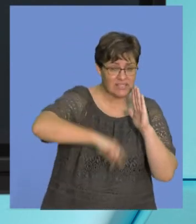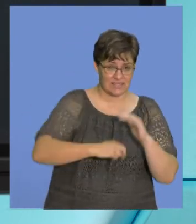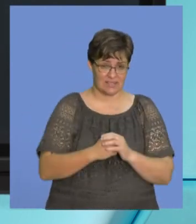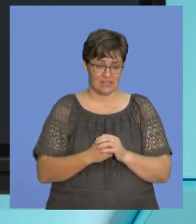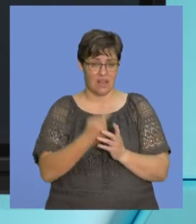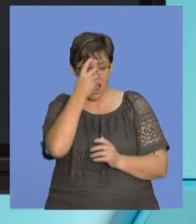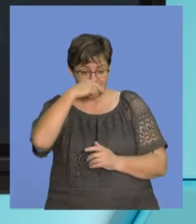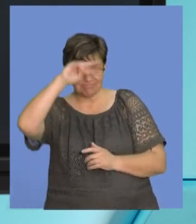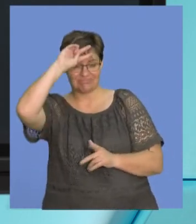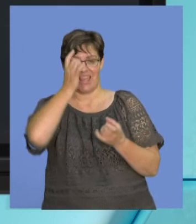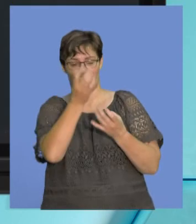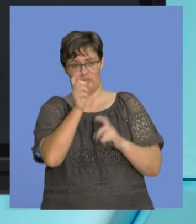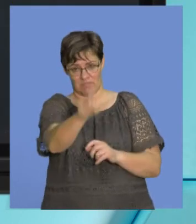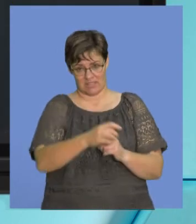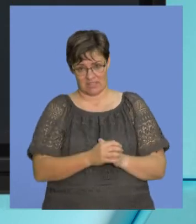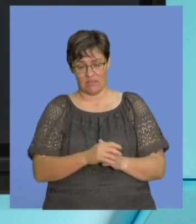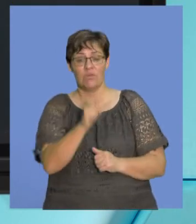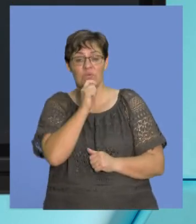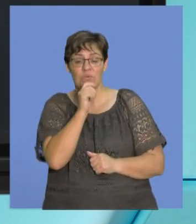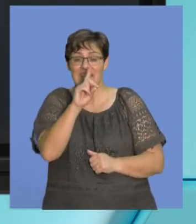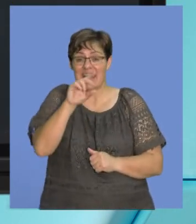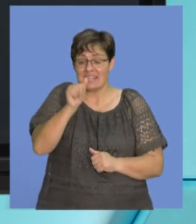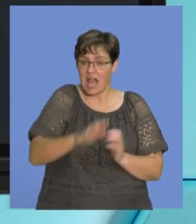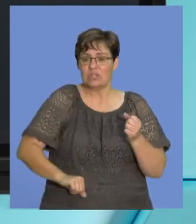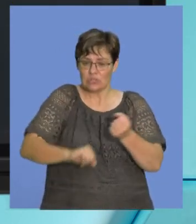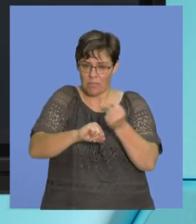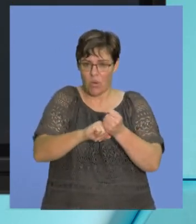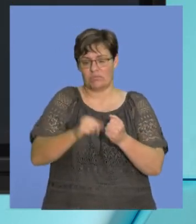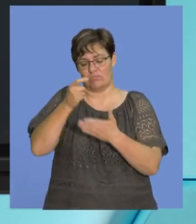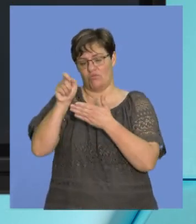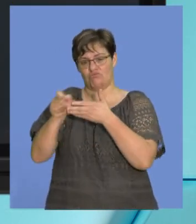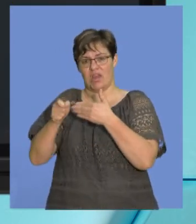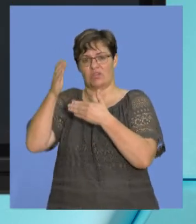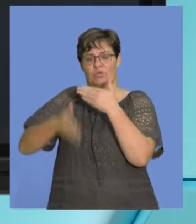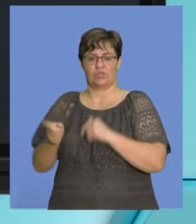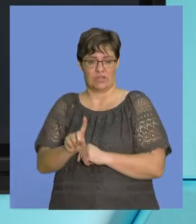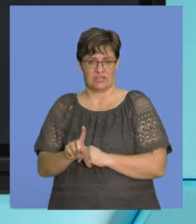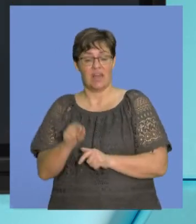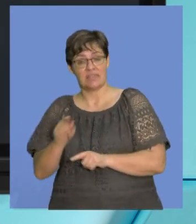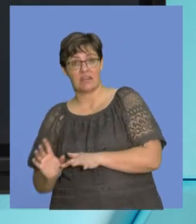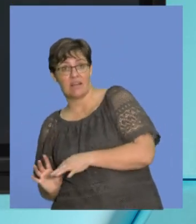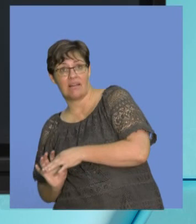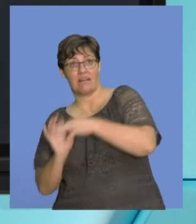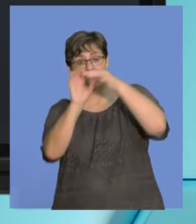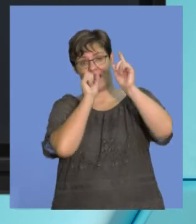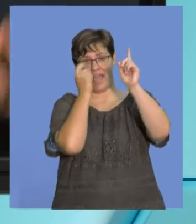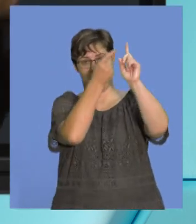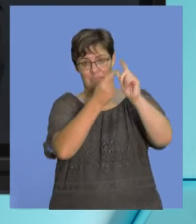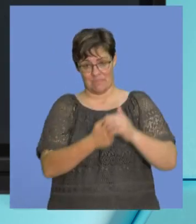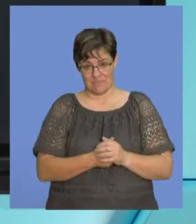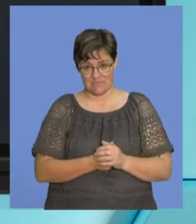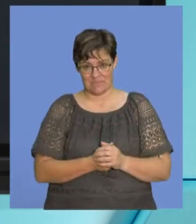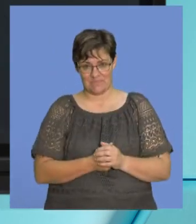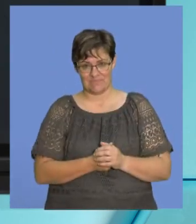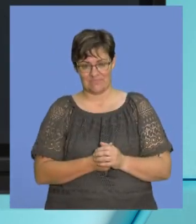analyze, read, try and interpret the information, use data to support your conclusions, and link that back